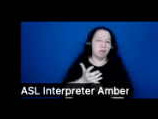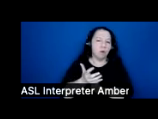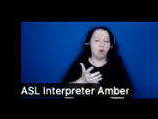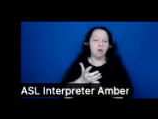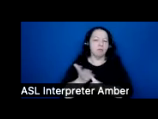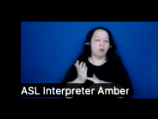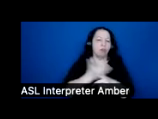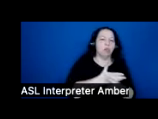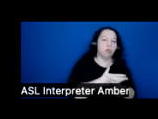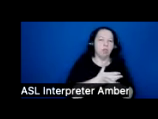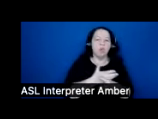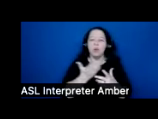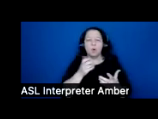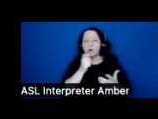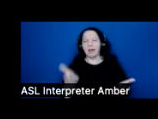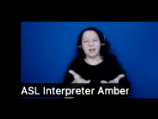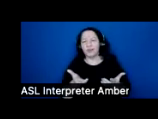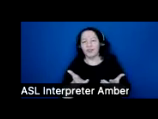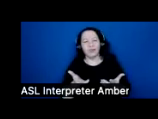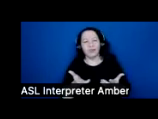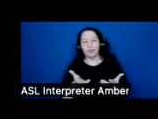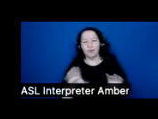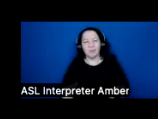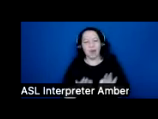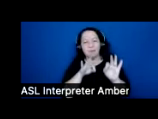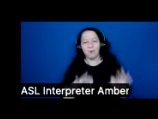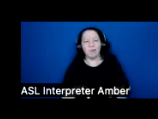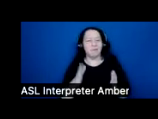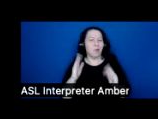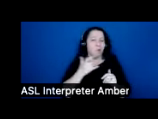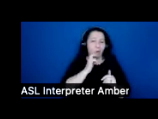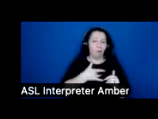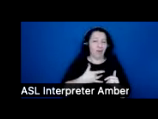sense of urgency. Sometimes I catch myself